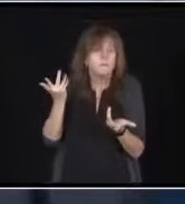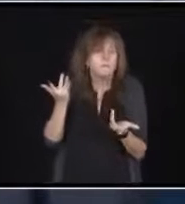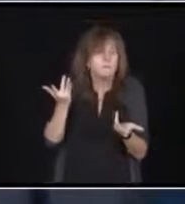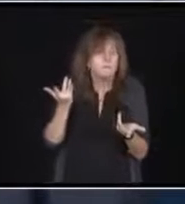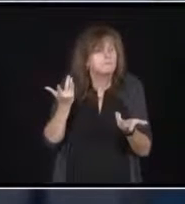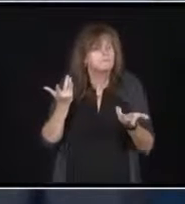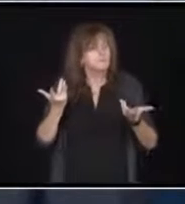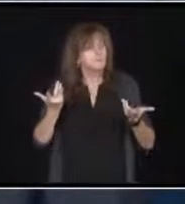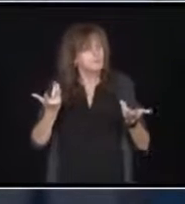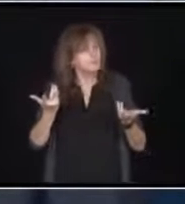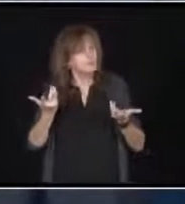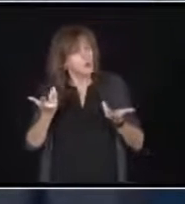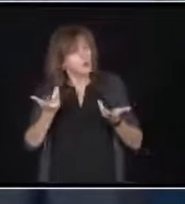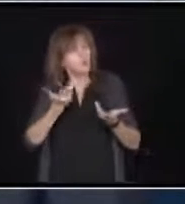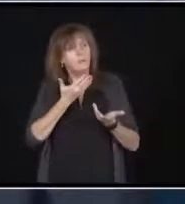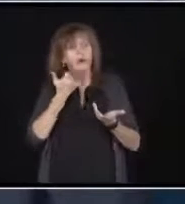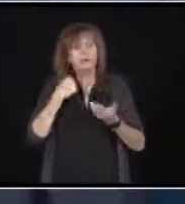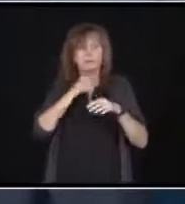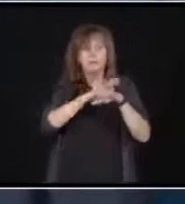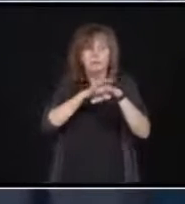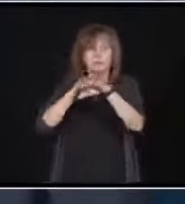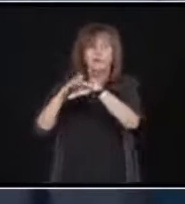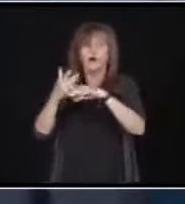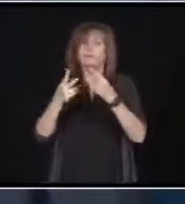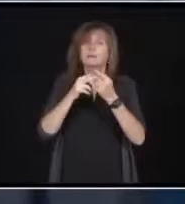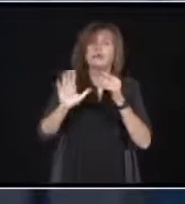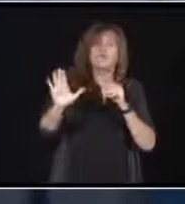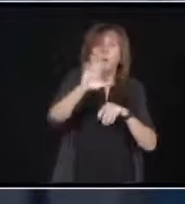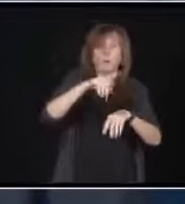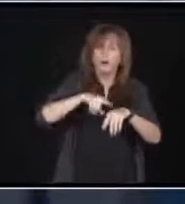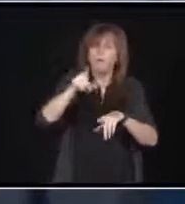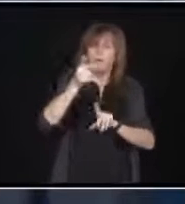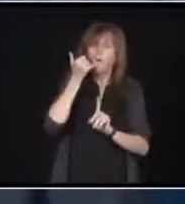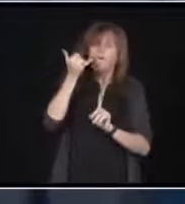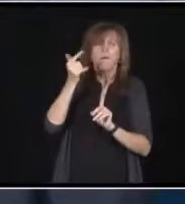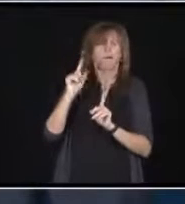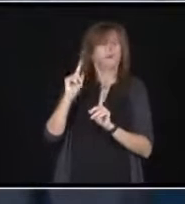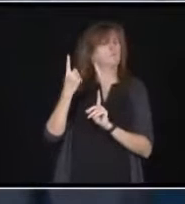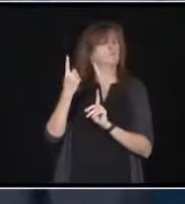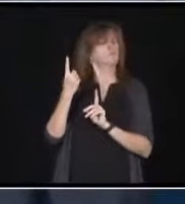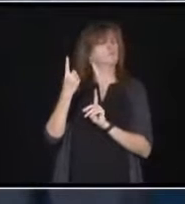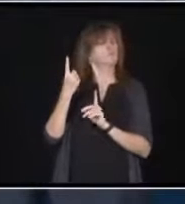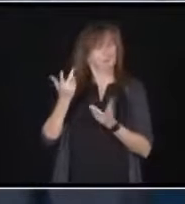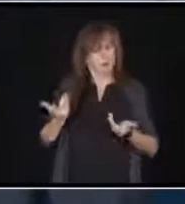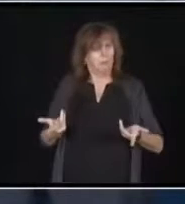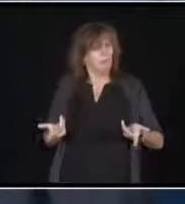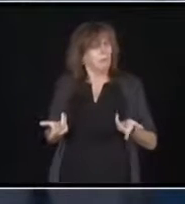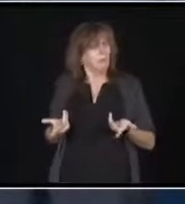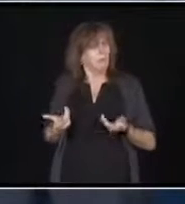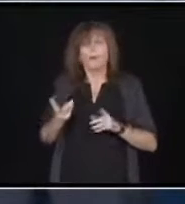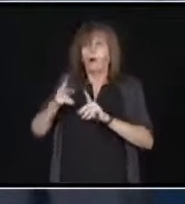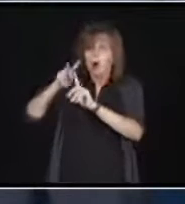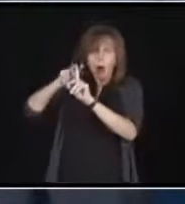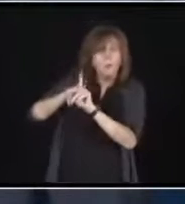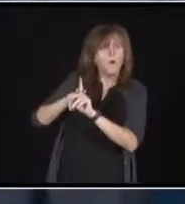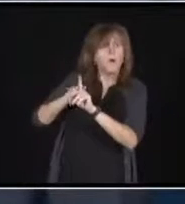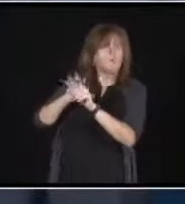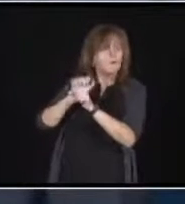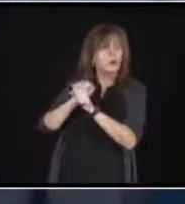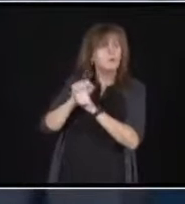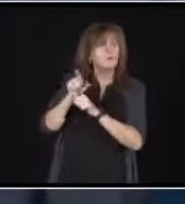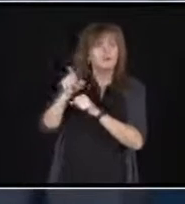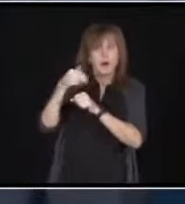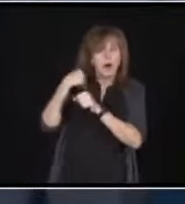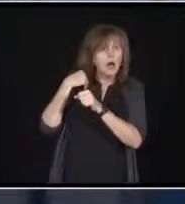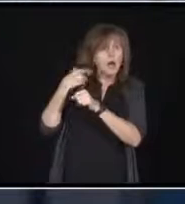people save their time, that they call ahead just to make sure that there is a supply available to them. If